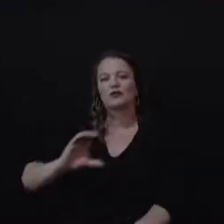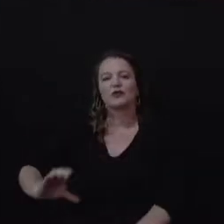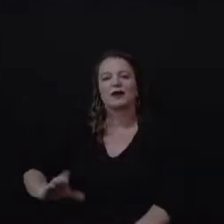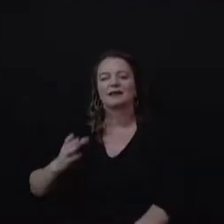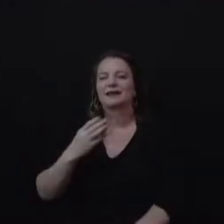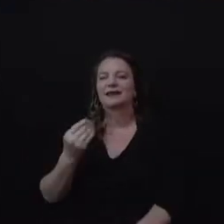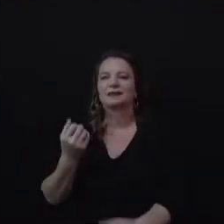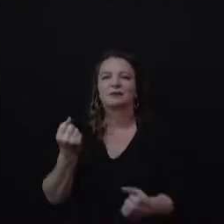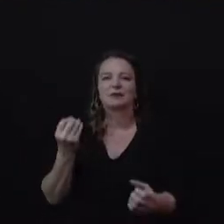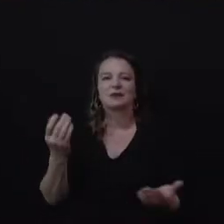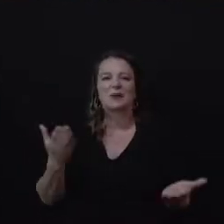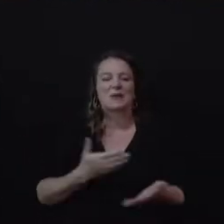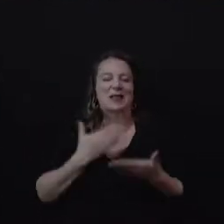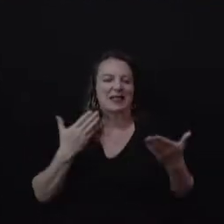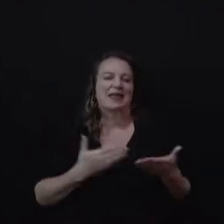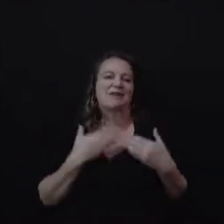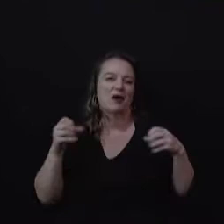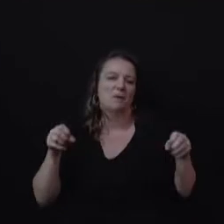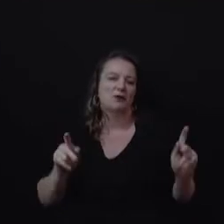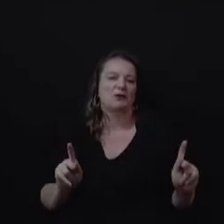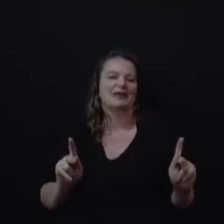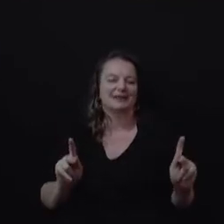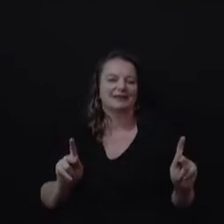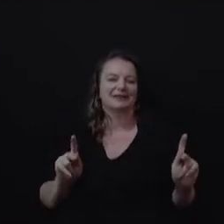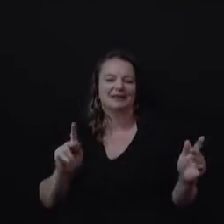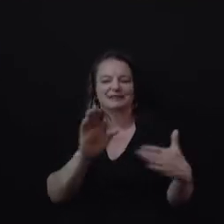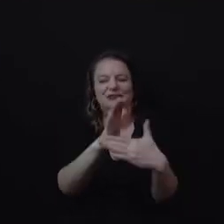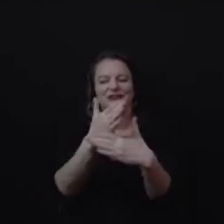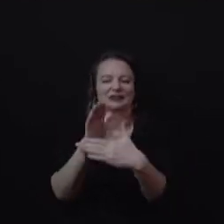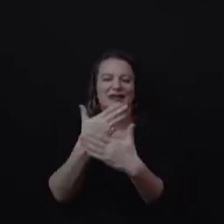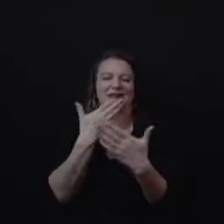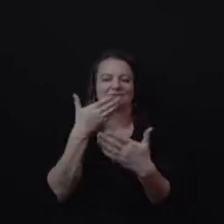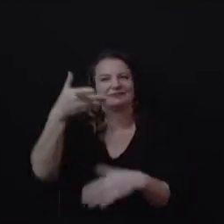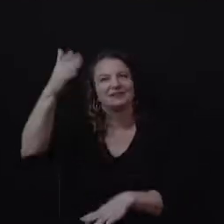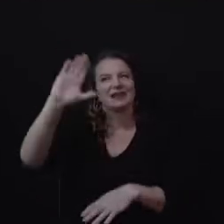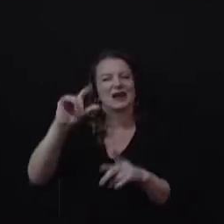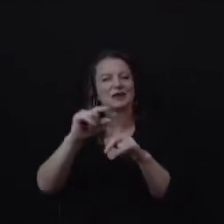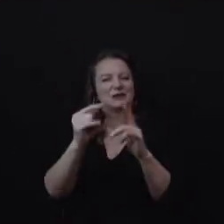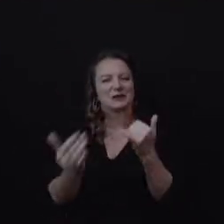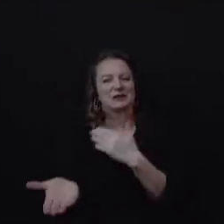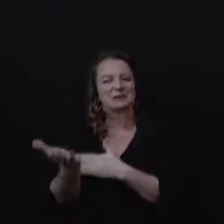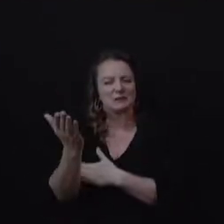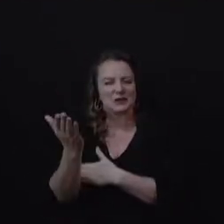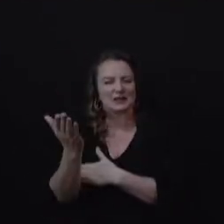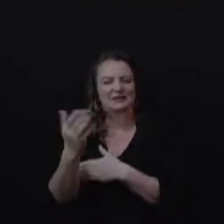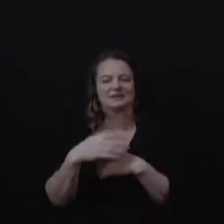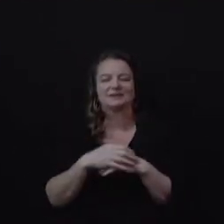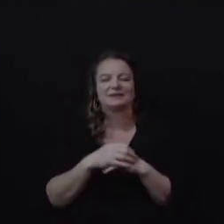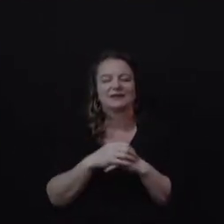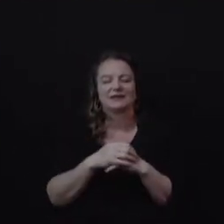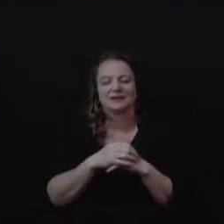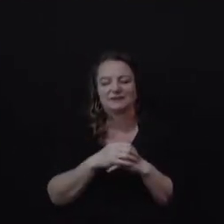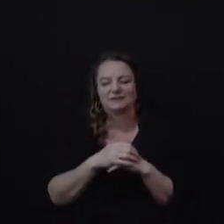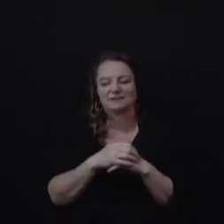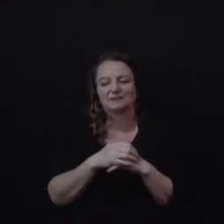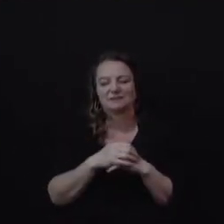so glad for the opportunity to share in God's word this morning. Thank you, Pastor Ben, for the opportunity. And as you guys notice,